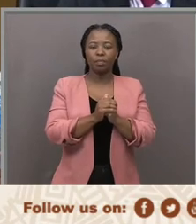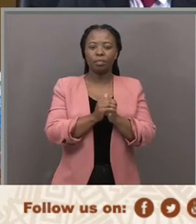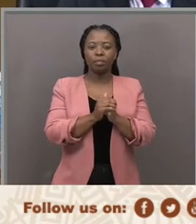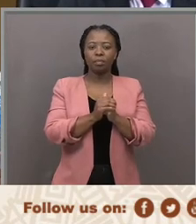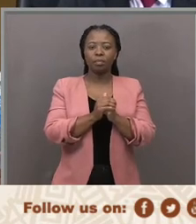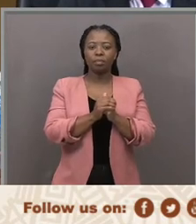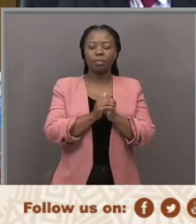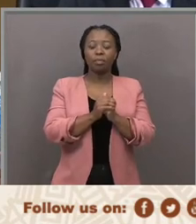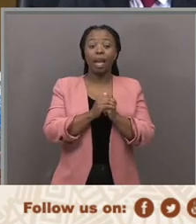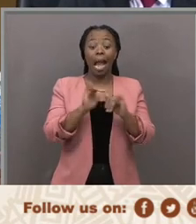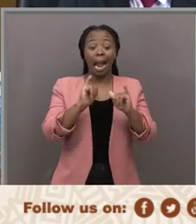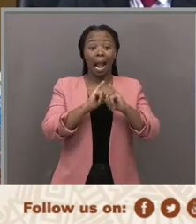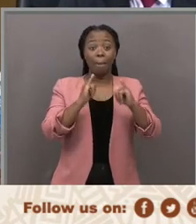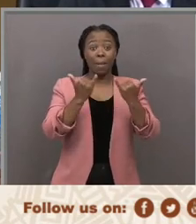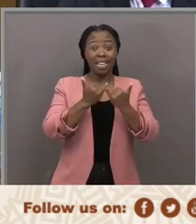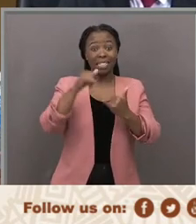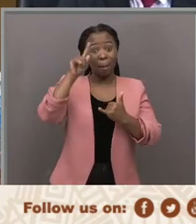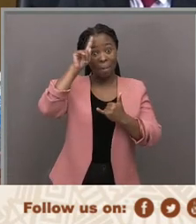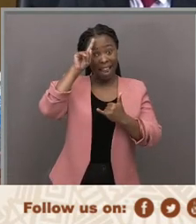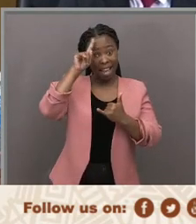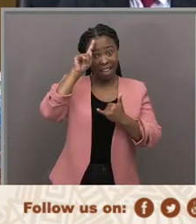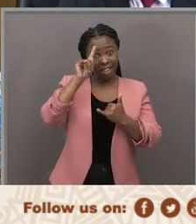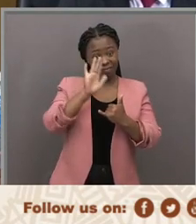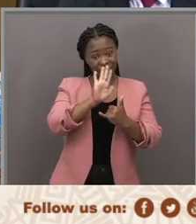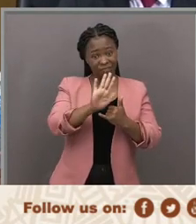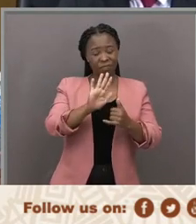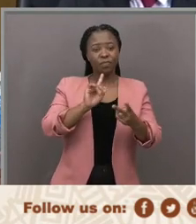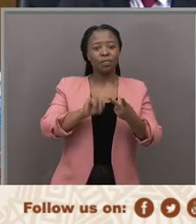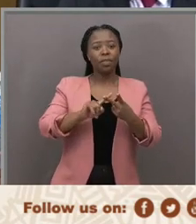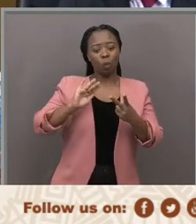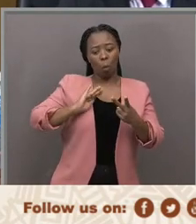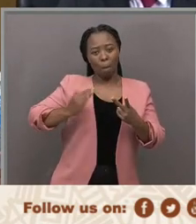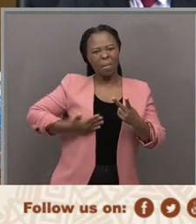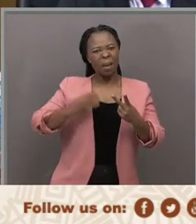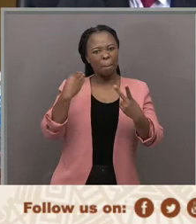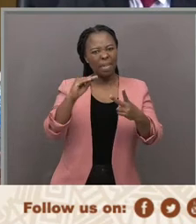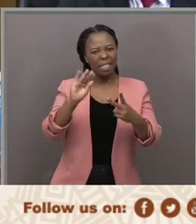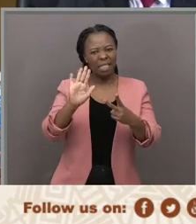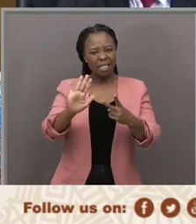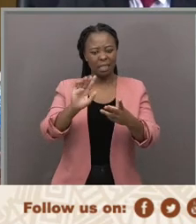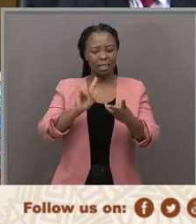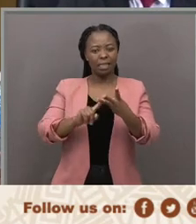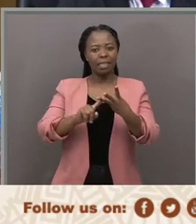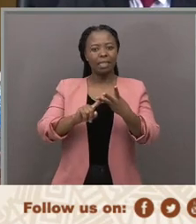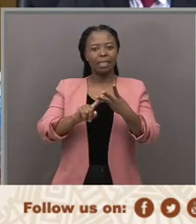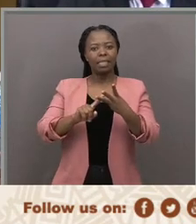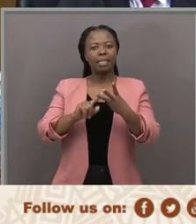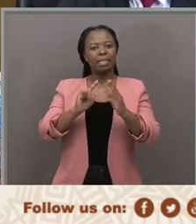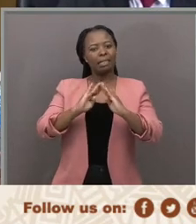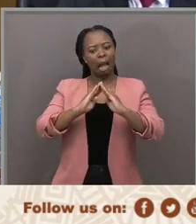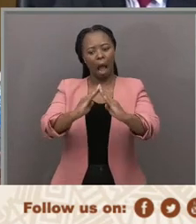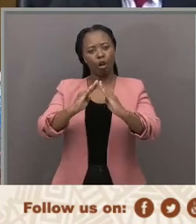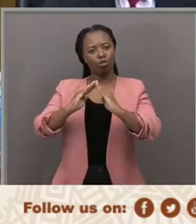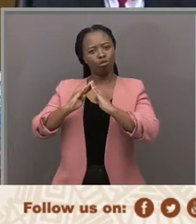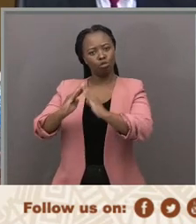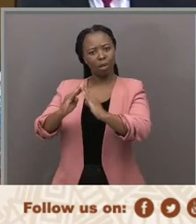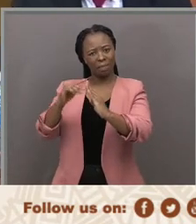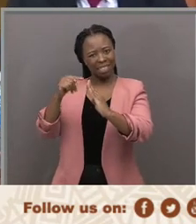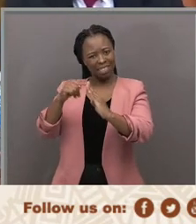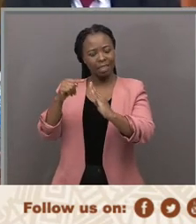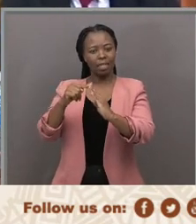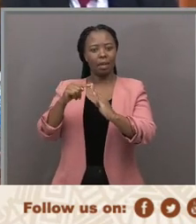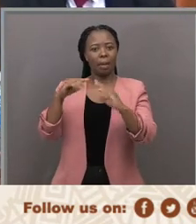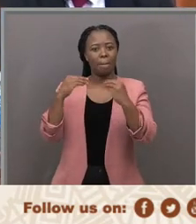black-owned companies, women-owned businesses, township businesses, into a mega project so that they too play a